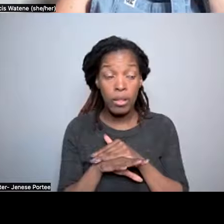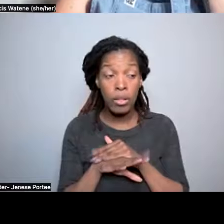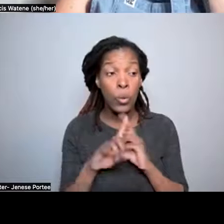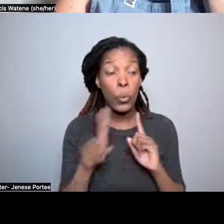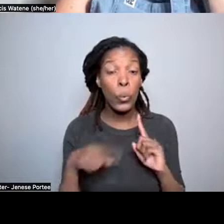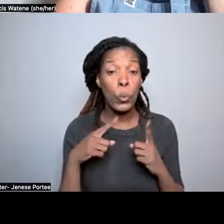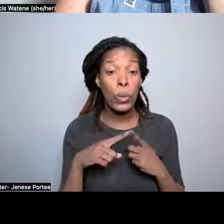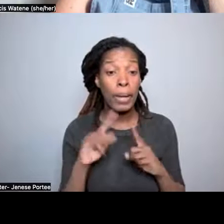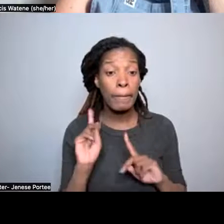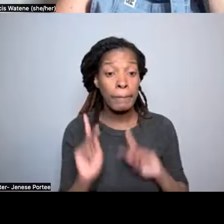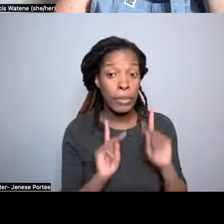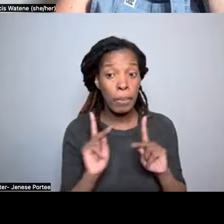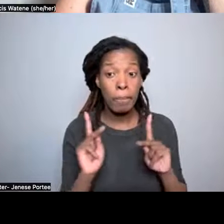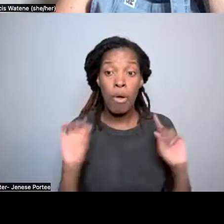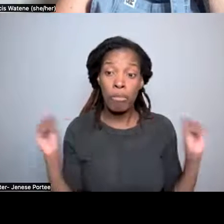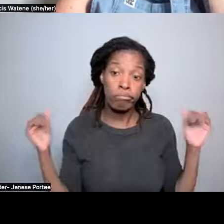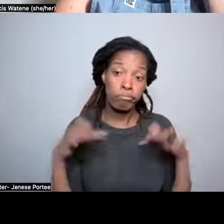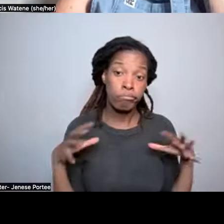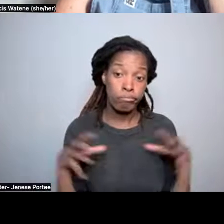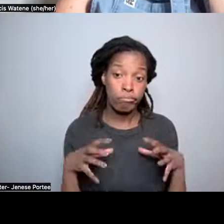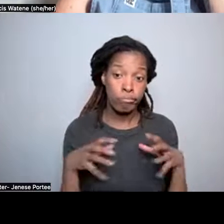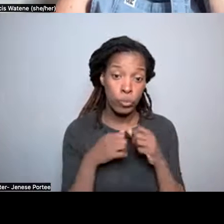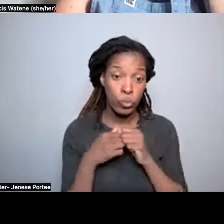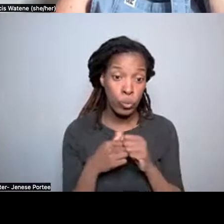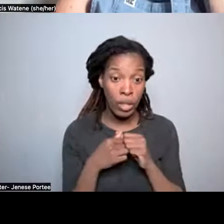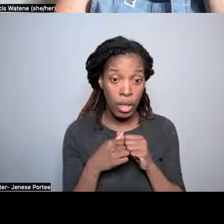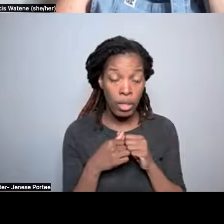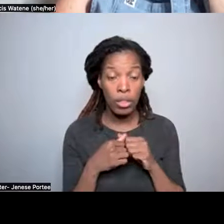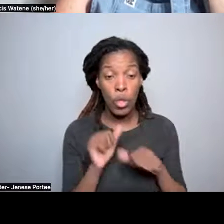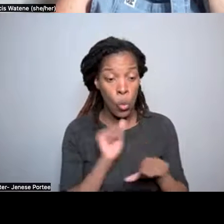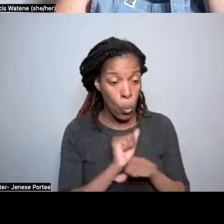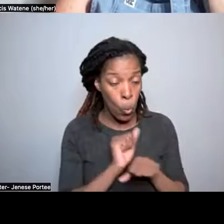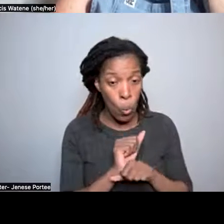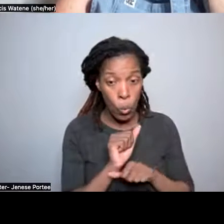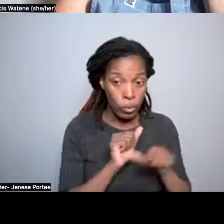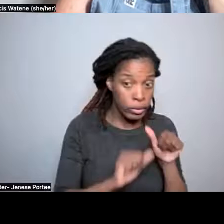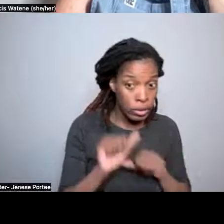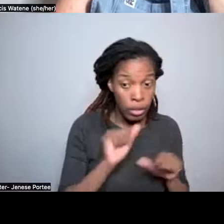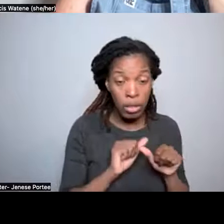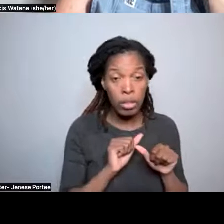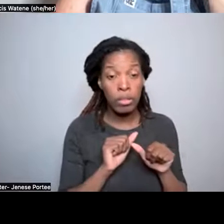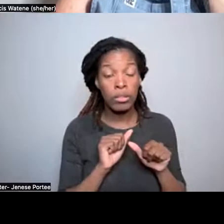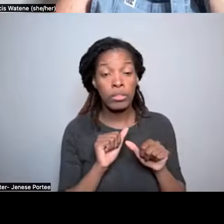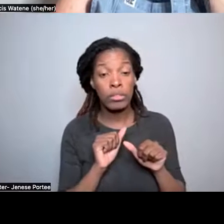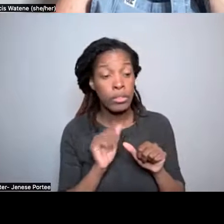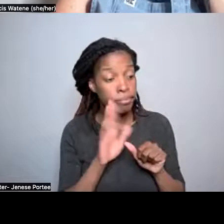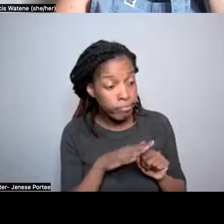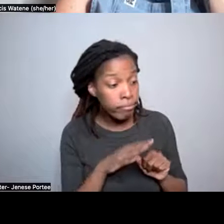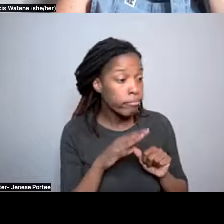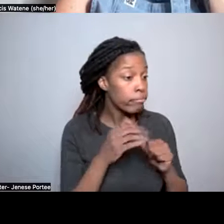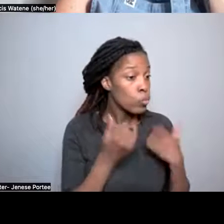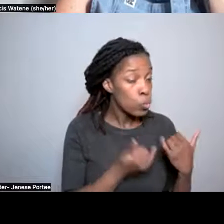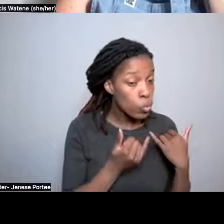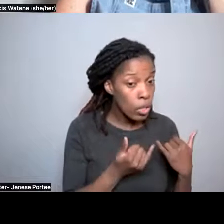people come together, like what you have said. Today I'm using Zoom. We are talking to the